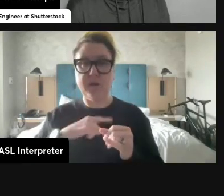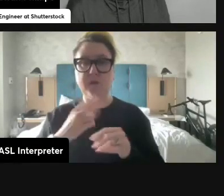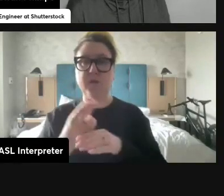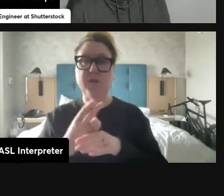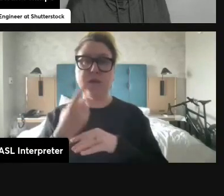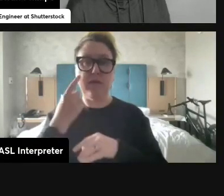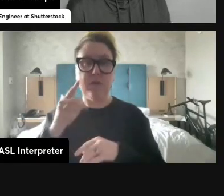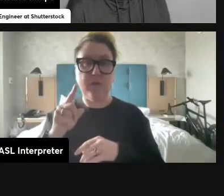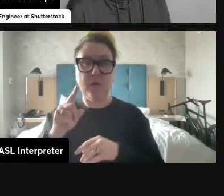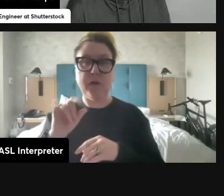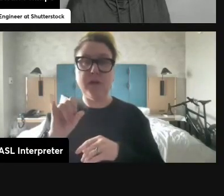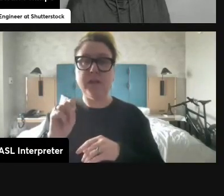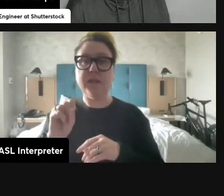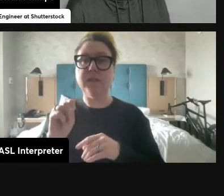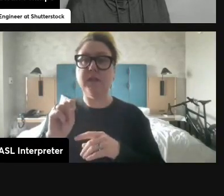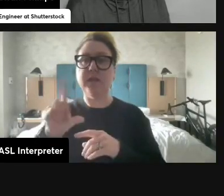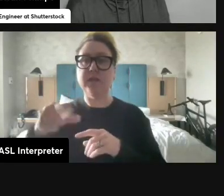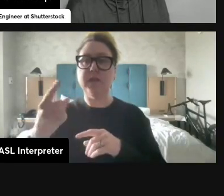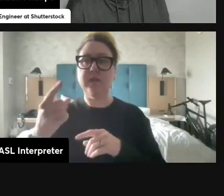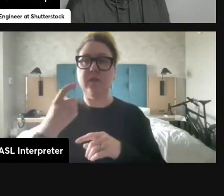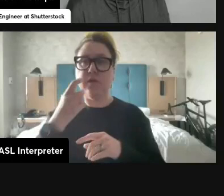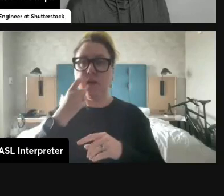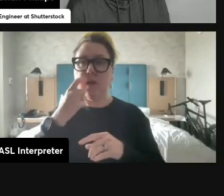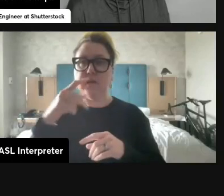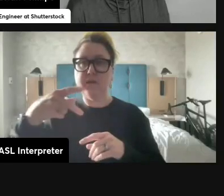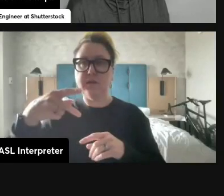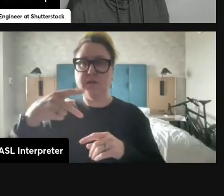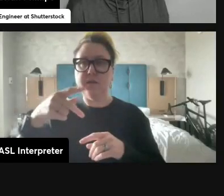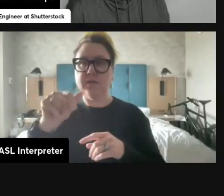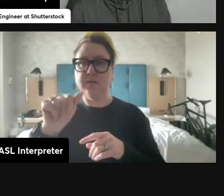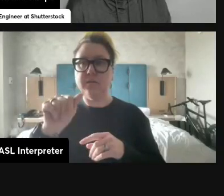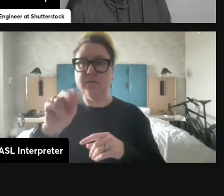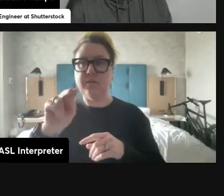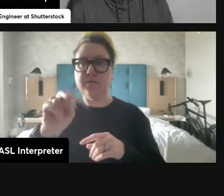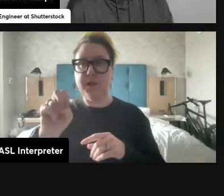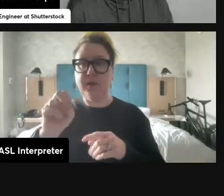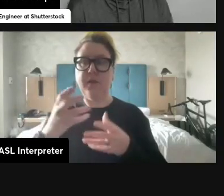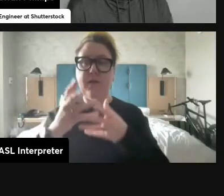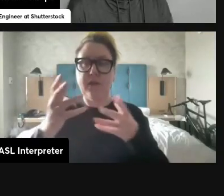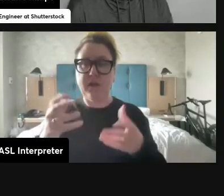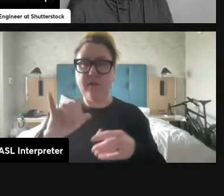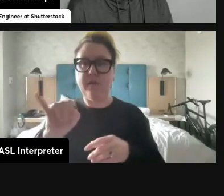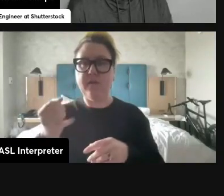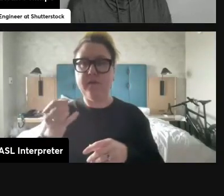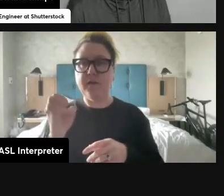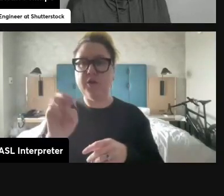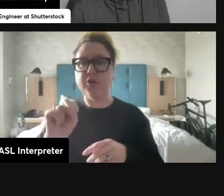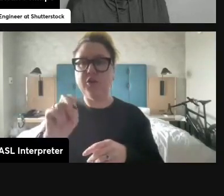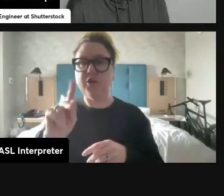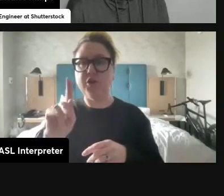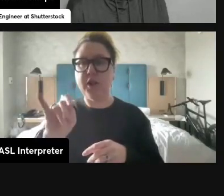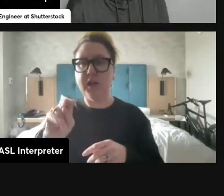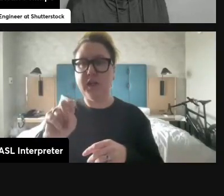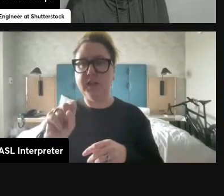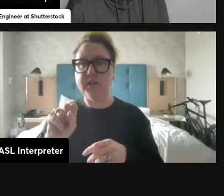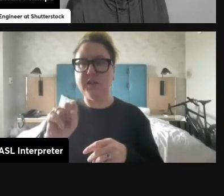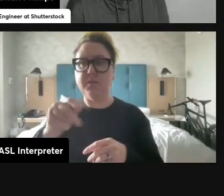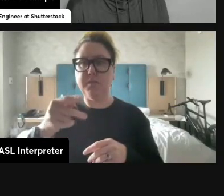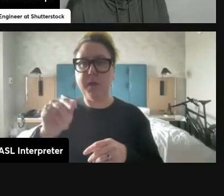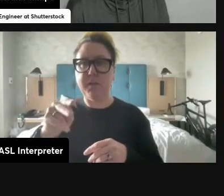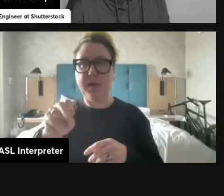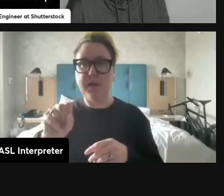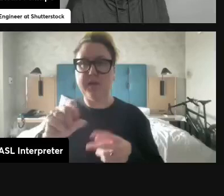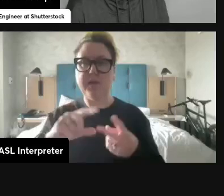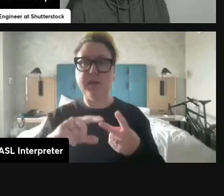for is that single pane of glass thing. We have a lot of tooling, Jenkins pipelines. We use GitHub Actions for some of our deployment